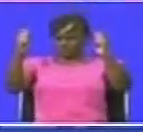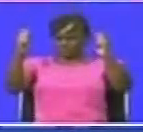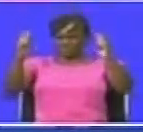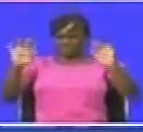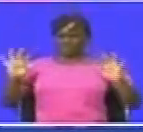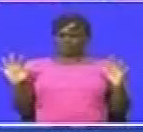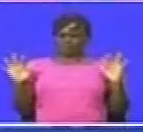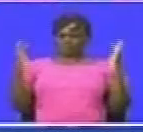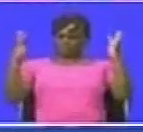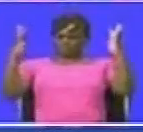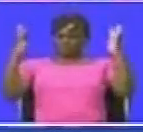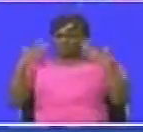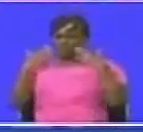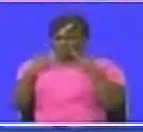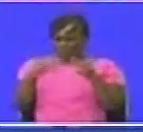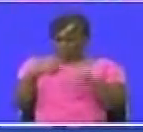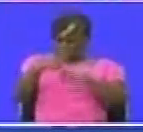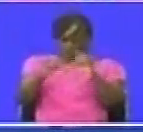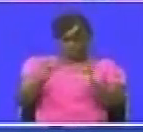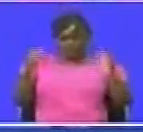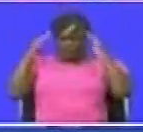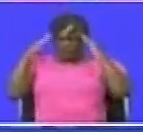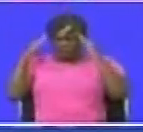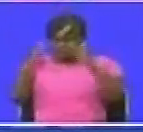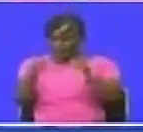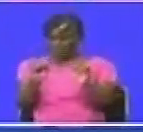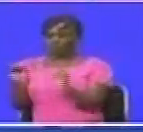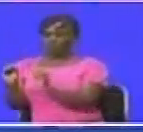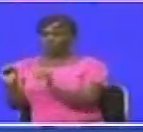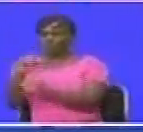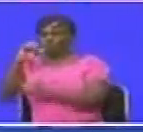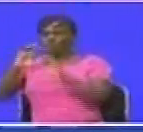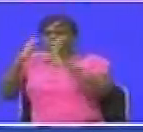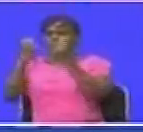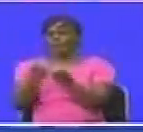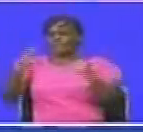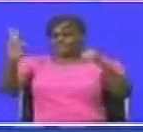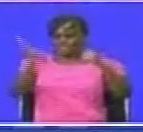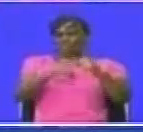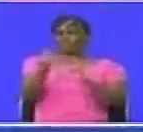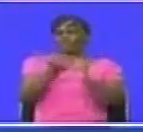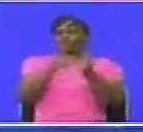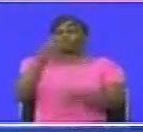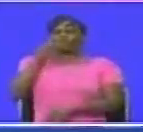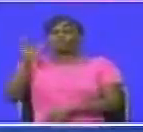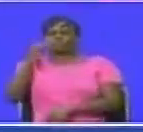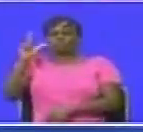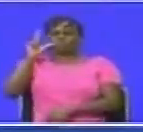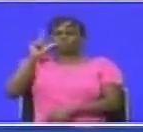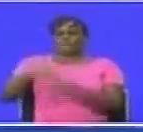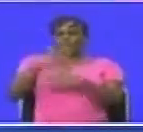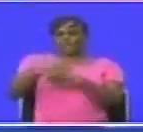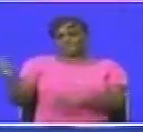The celebrations will, however, not last long, with focus slowly shifting to the last two World 7’s legs in Paris and London next